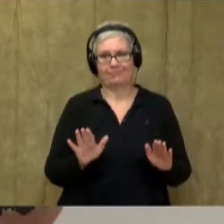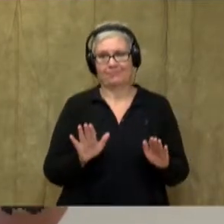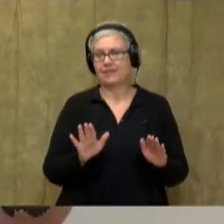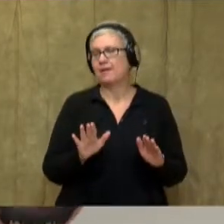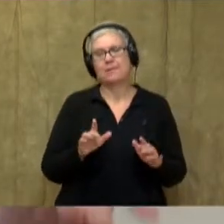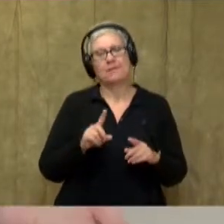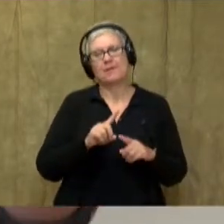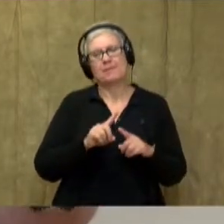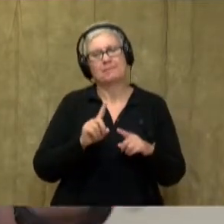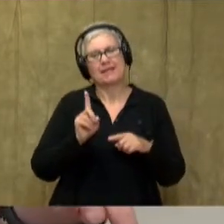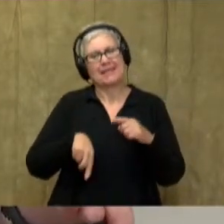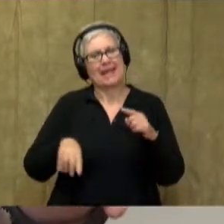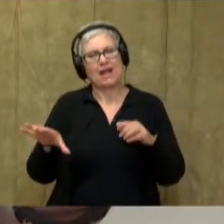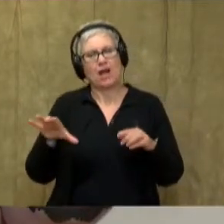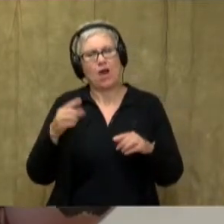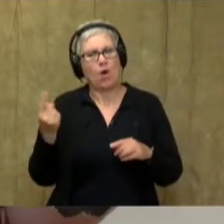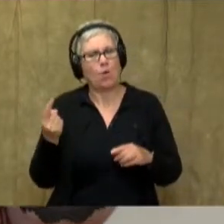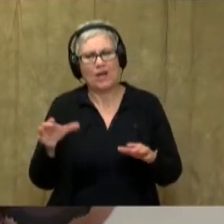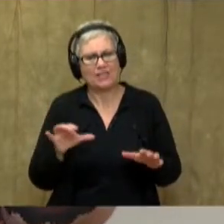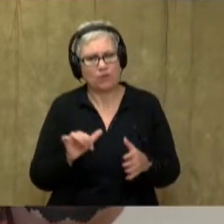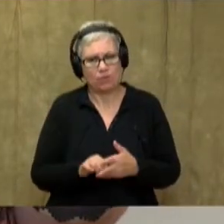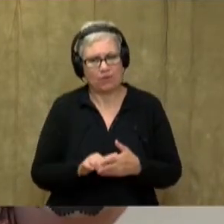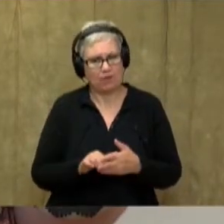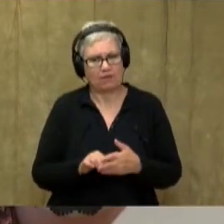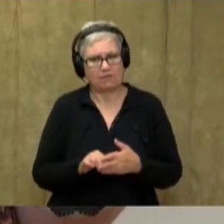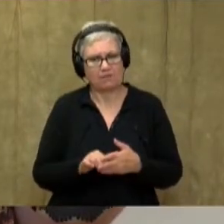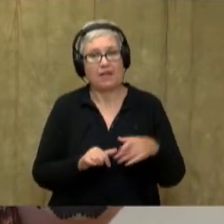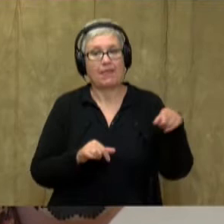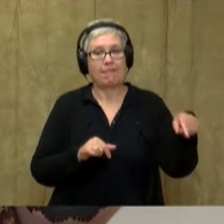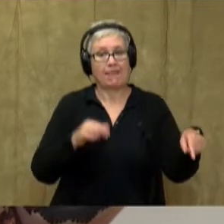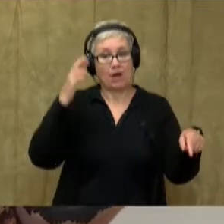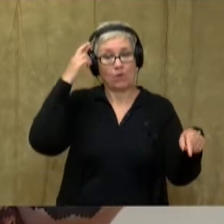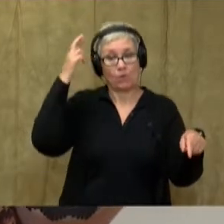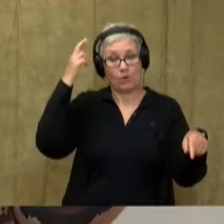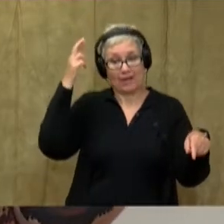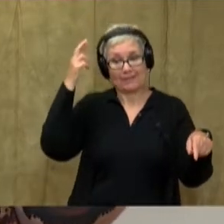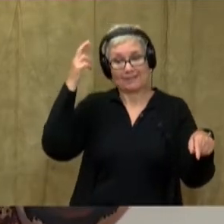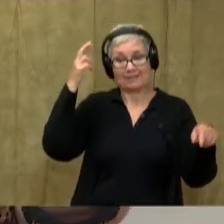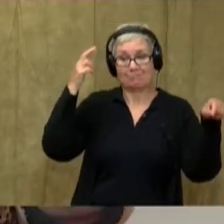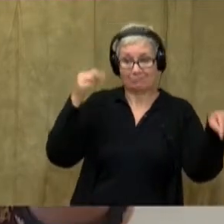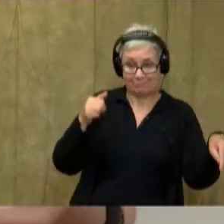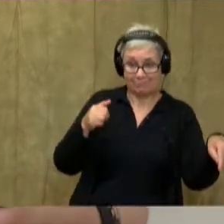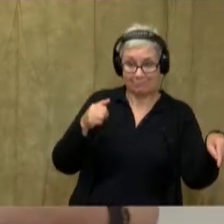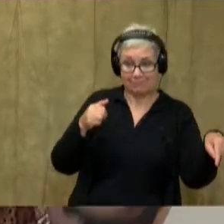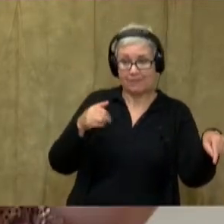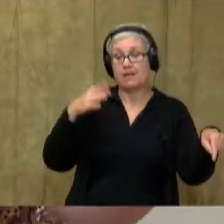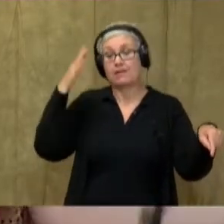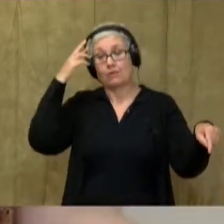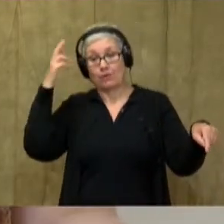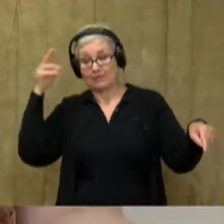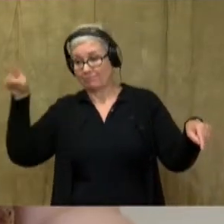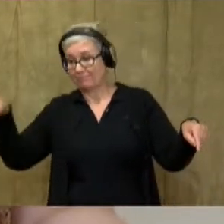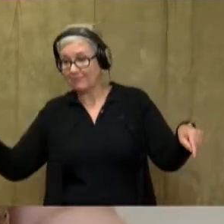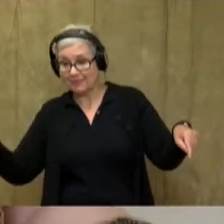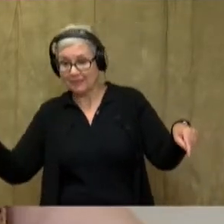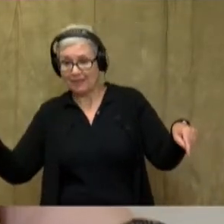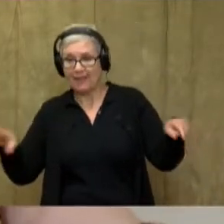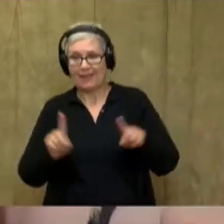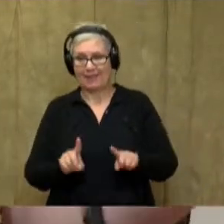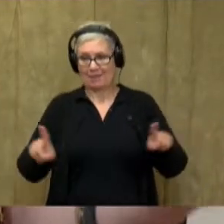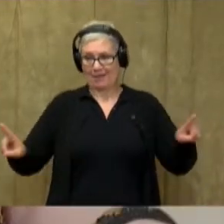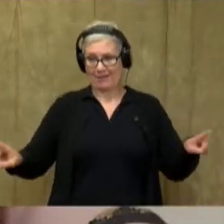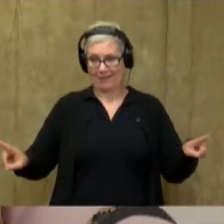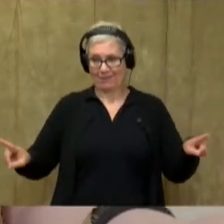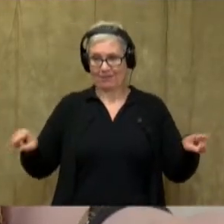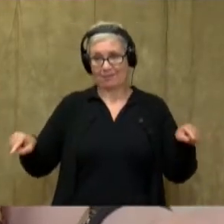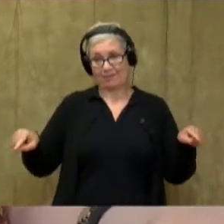are you going to have that wrong side, that there are reasons why people agree with side A, but there's also reasons why people agree with